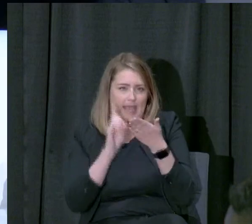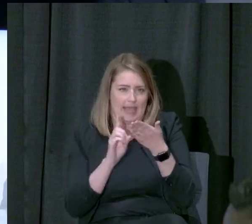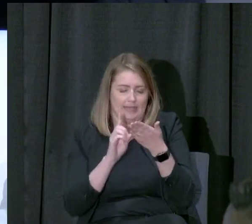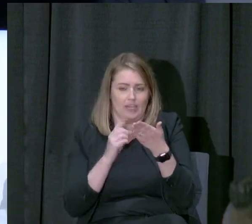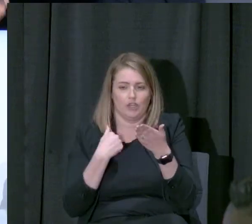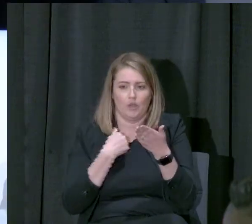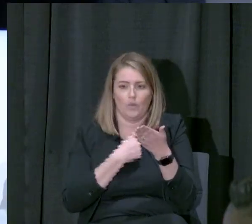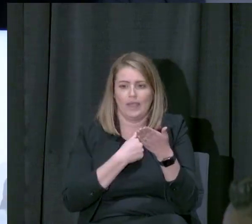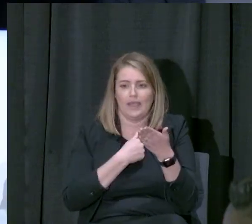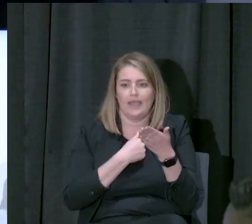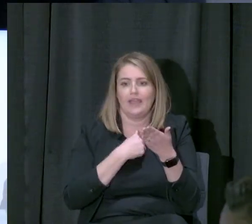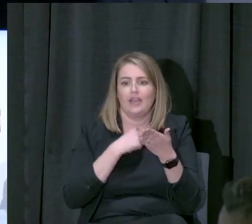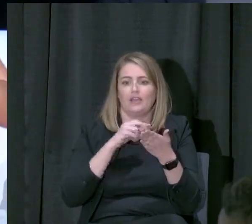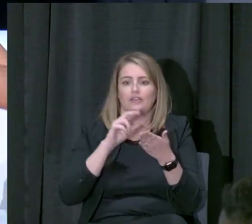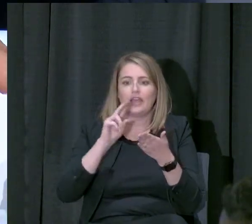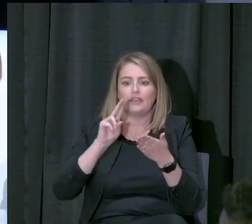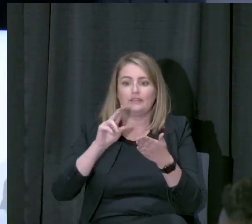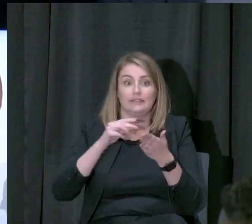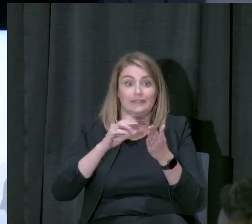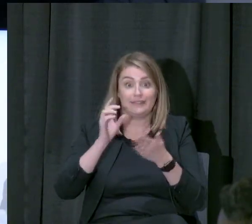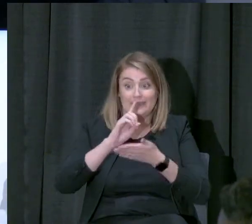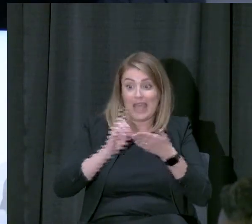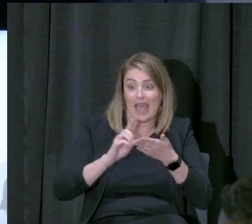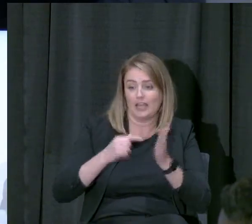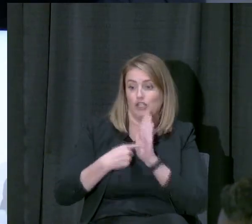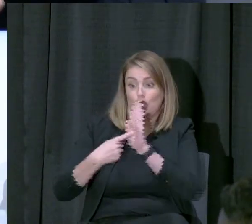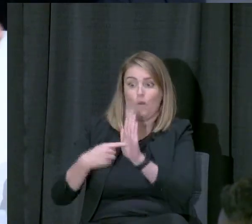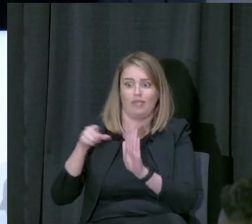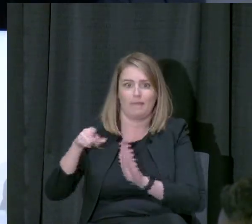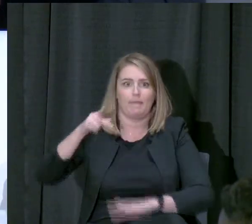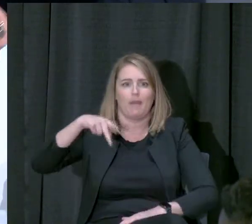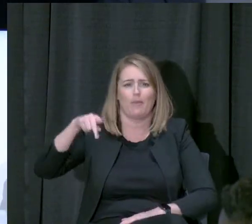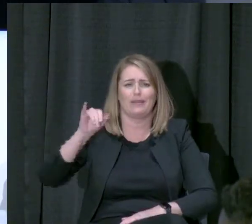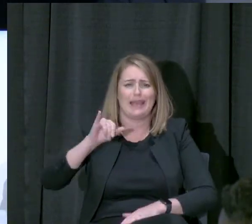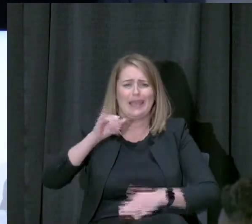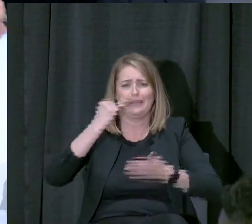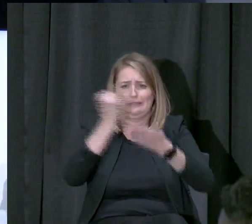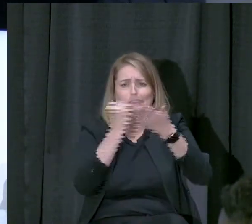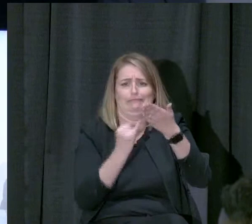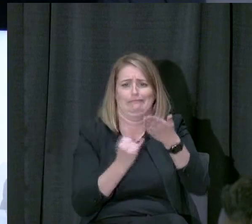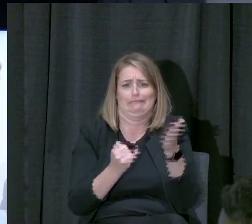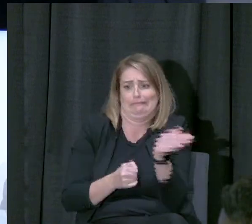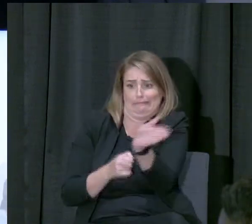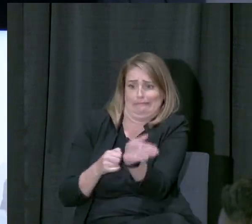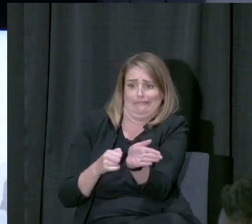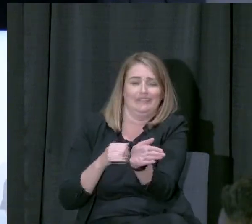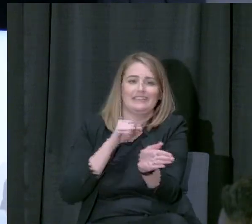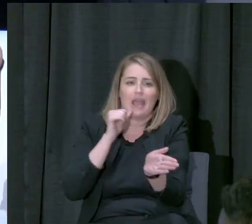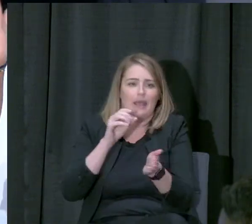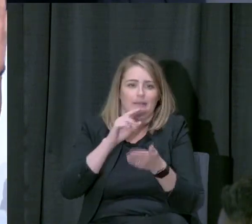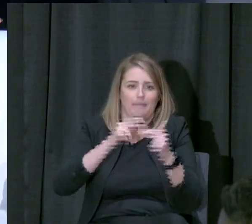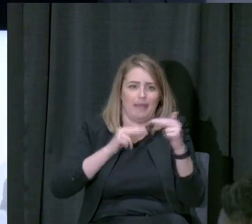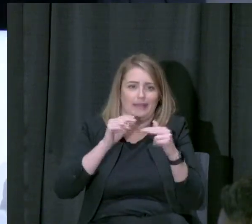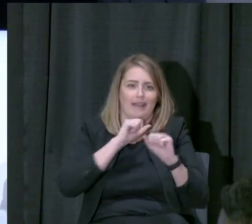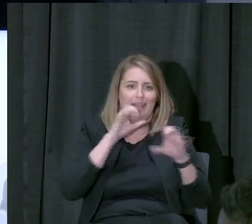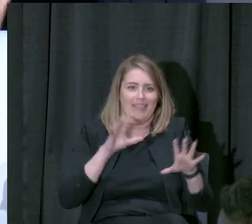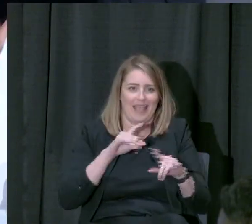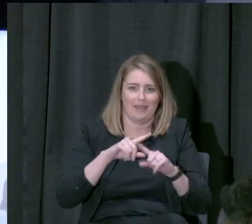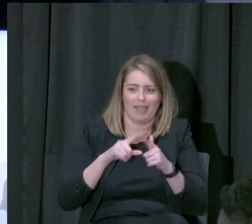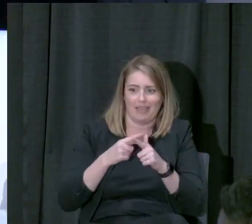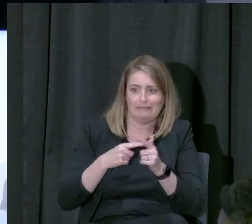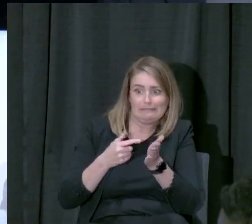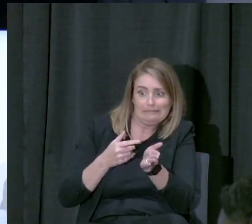get UX designs and show them a PowerPoint presentation of just sketches and mocks before we've even built anything. Then we have a